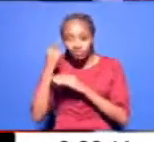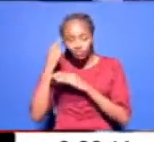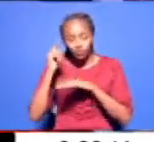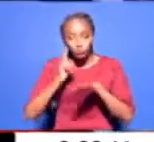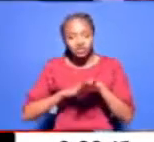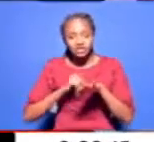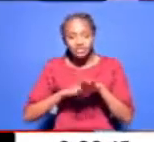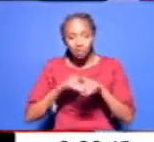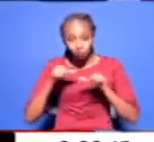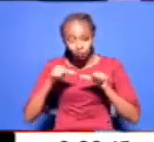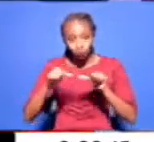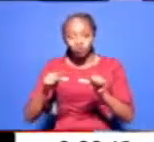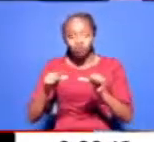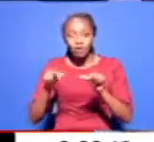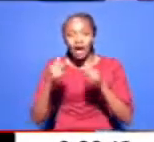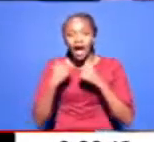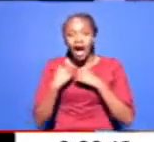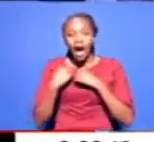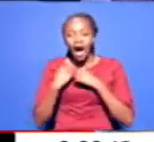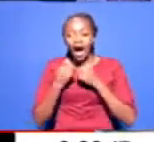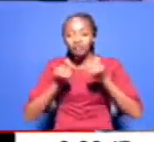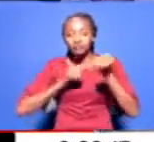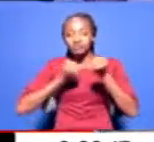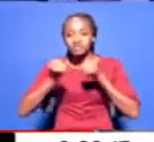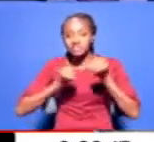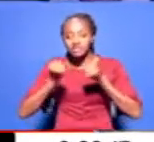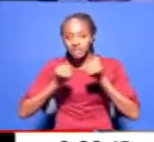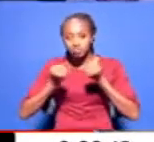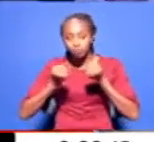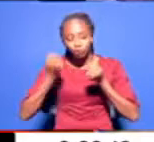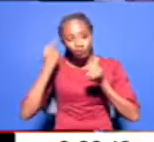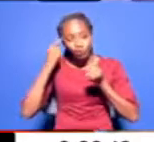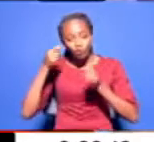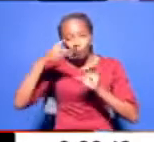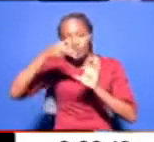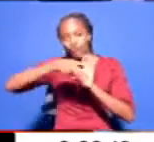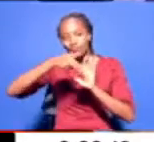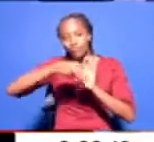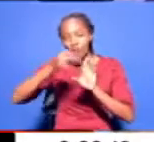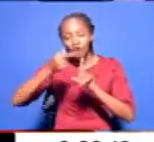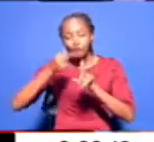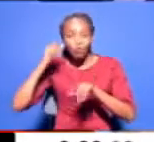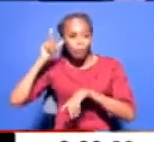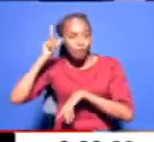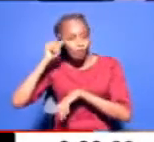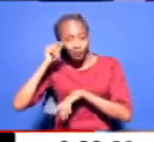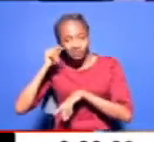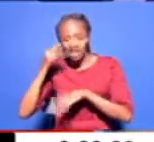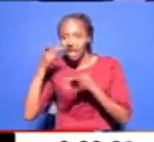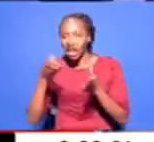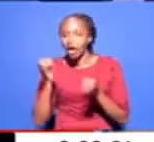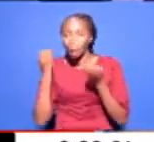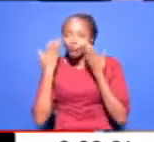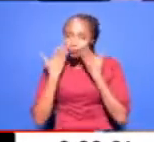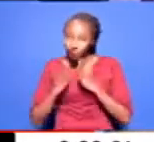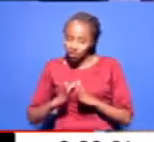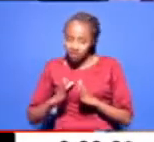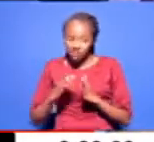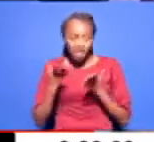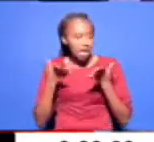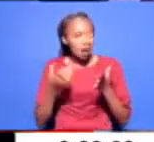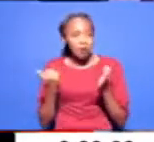Kuwakosa transport ya kutoa fertilizer kwa sababu ya fuel kule Mombasa simeisha, sasa kuna shinda